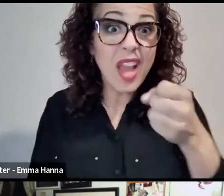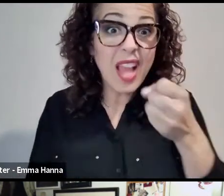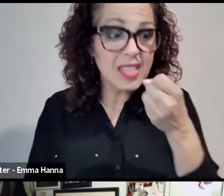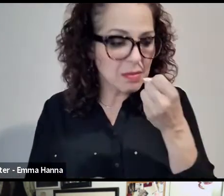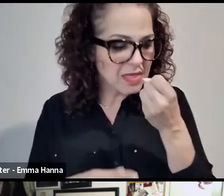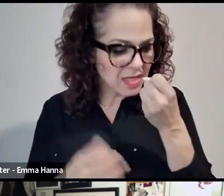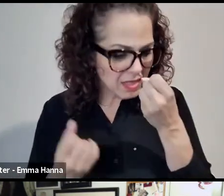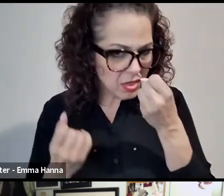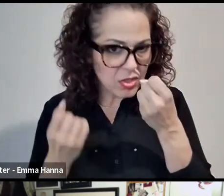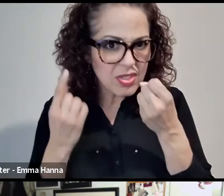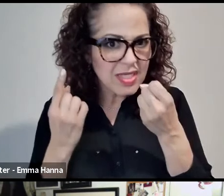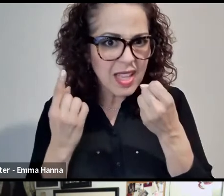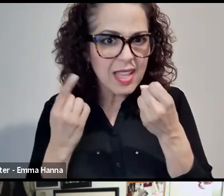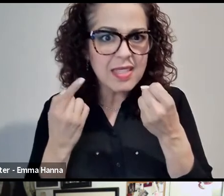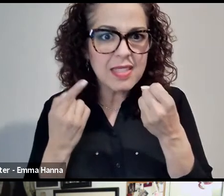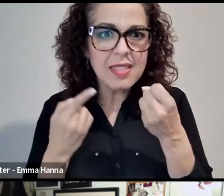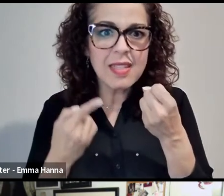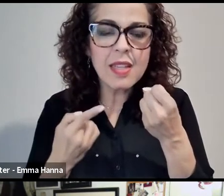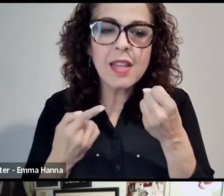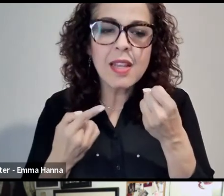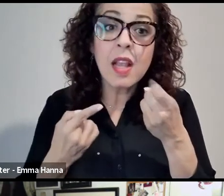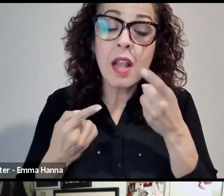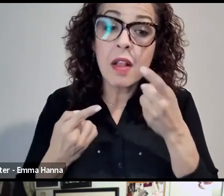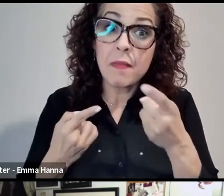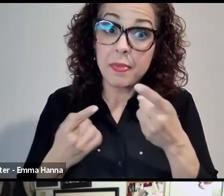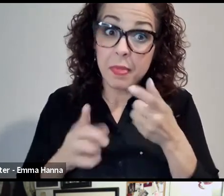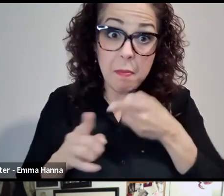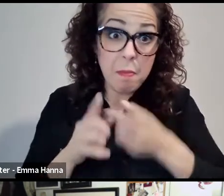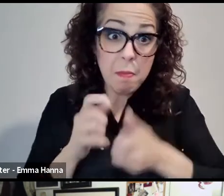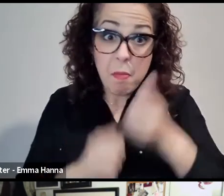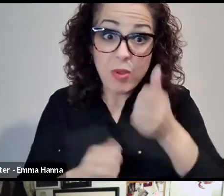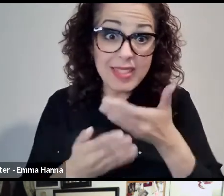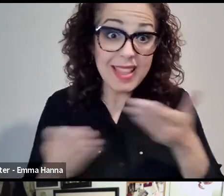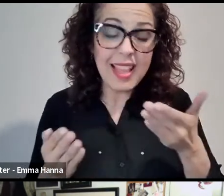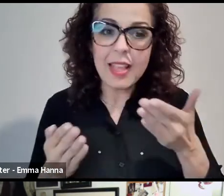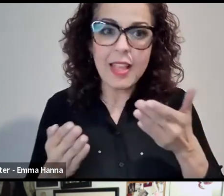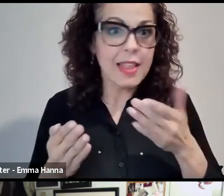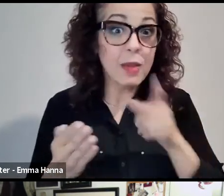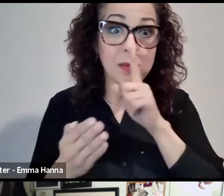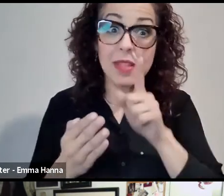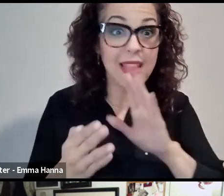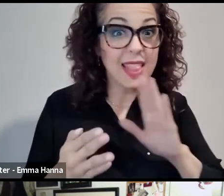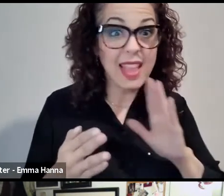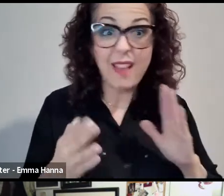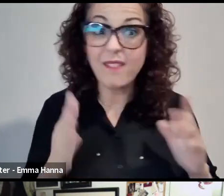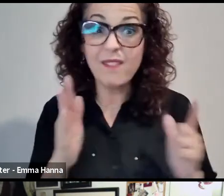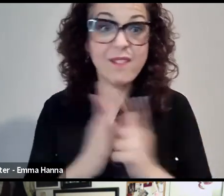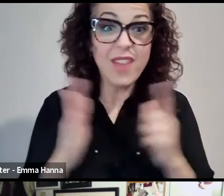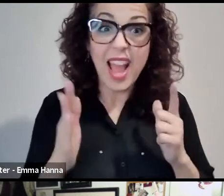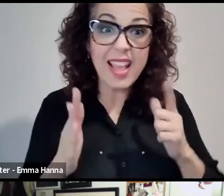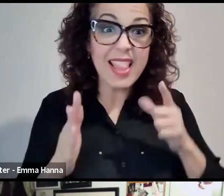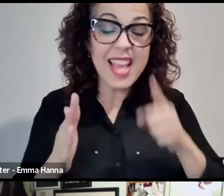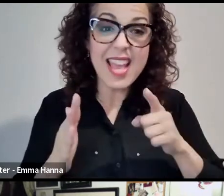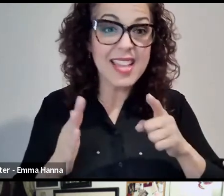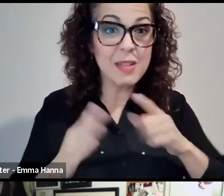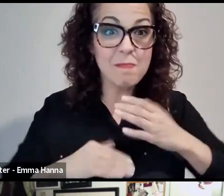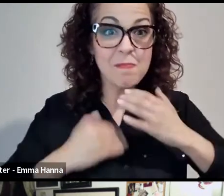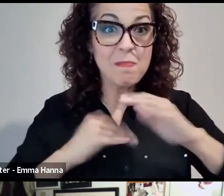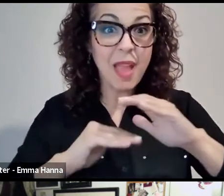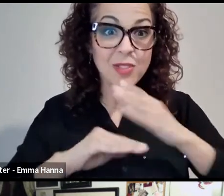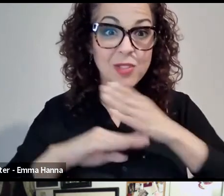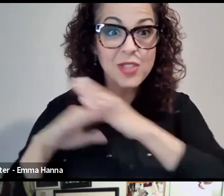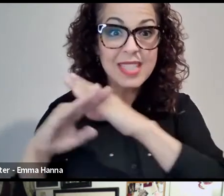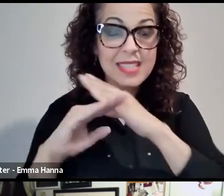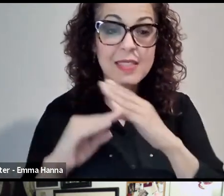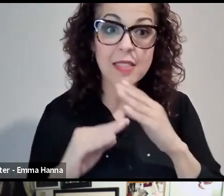the main thing they do is they violate boundaries. This is what I love about monsters. They're always a conflation of at least two